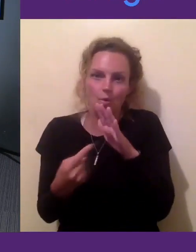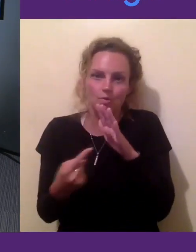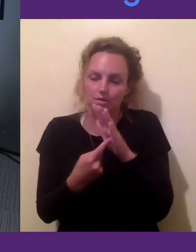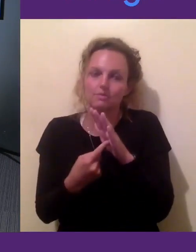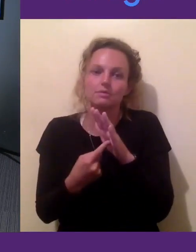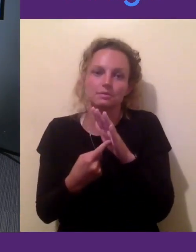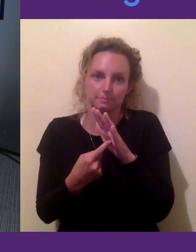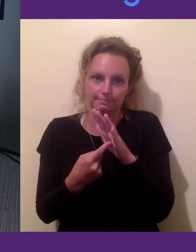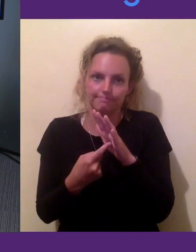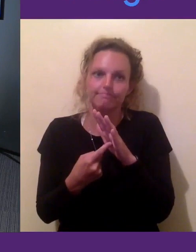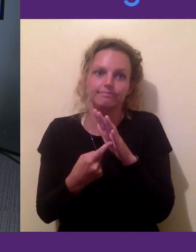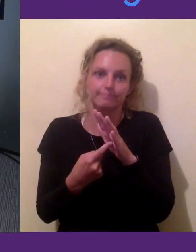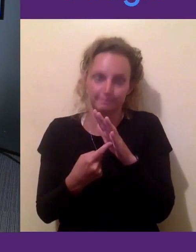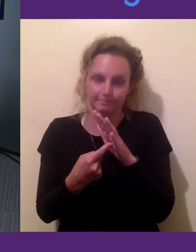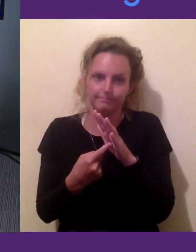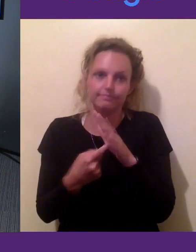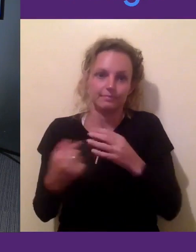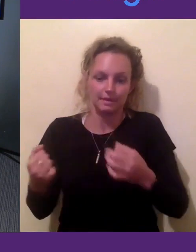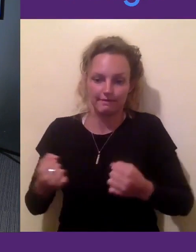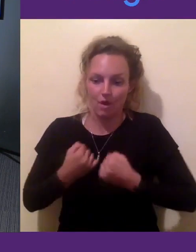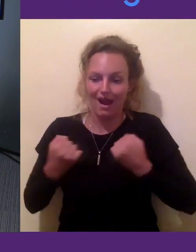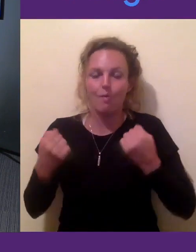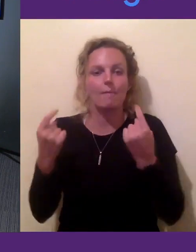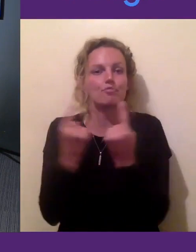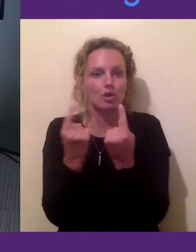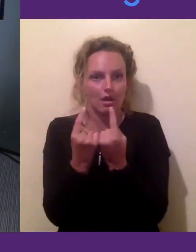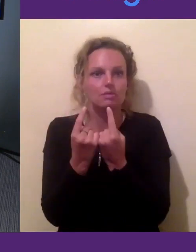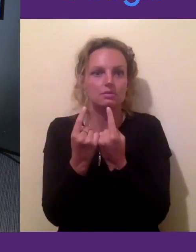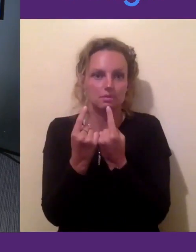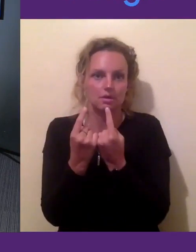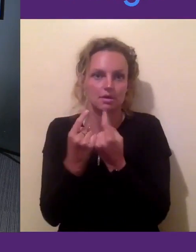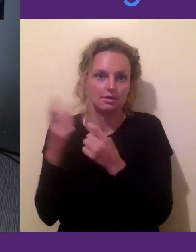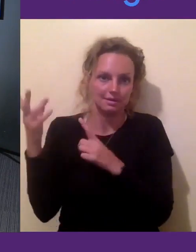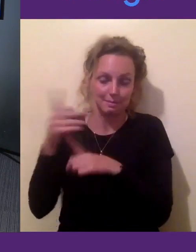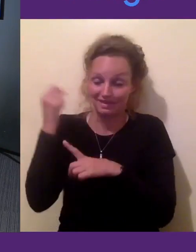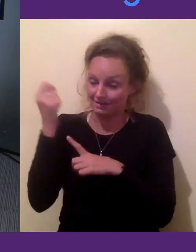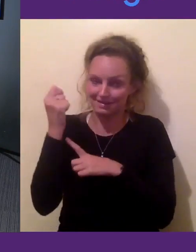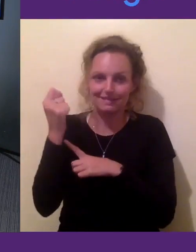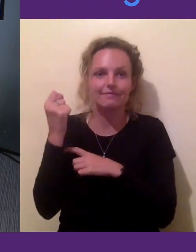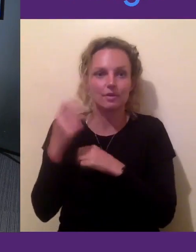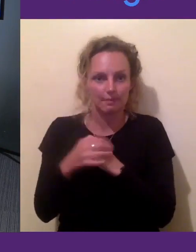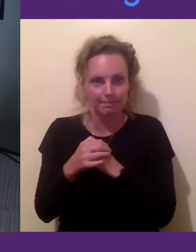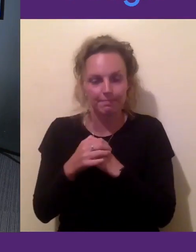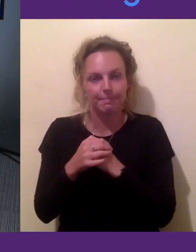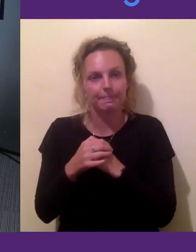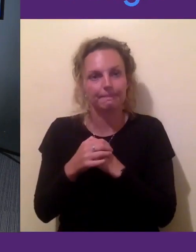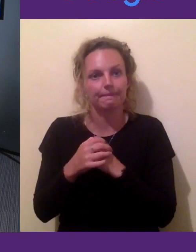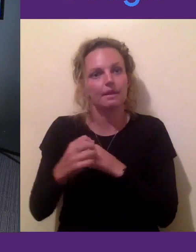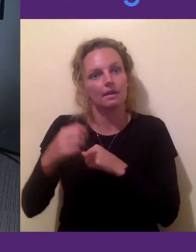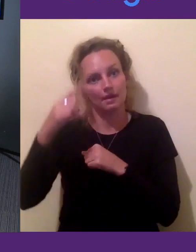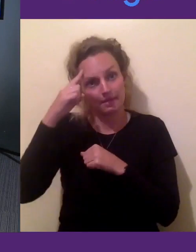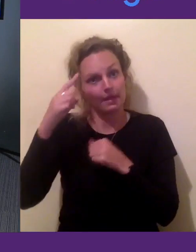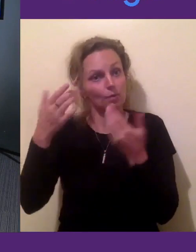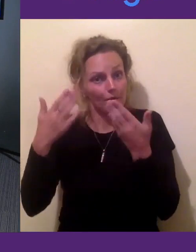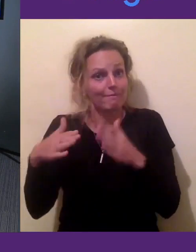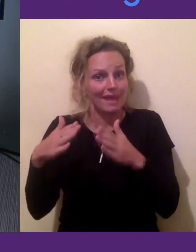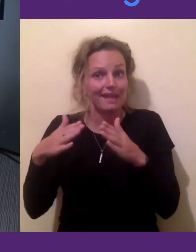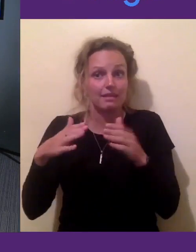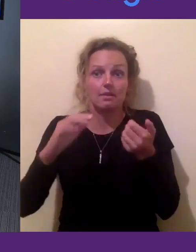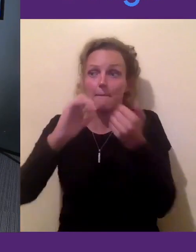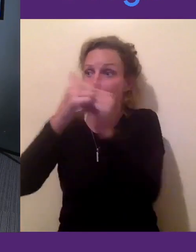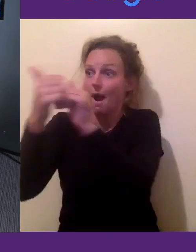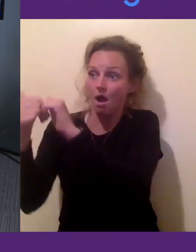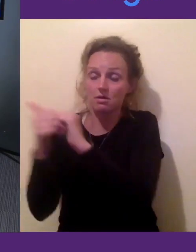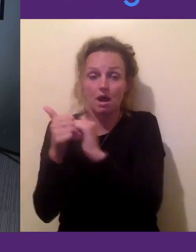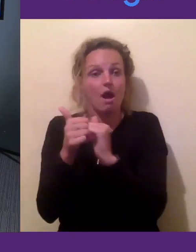our products to be seen to be accessible and to be accessible. Yeah. And I think we do partner with an external company to mark, so we're